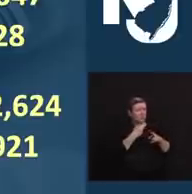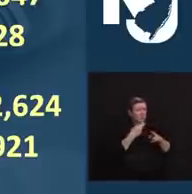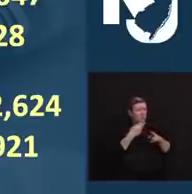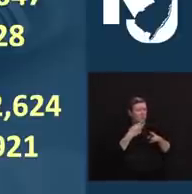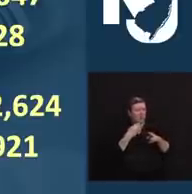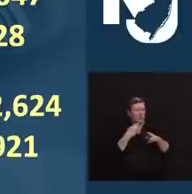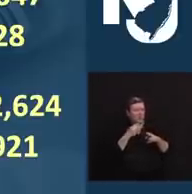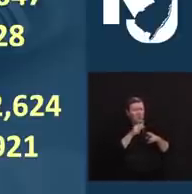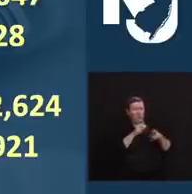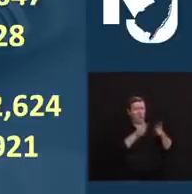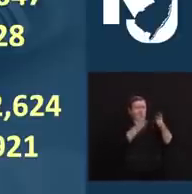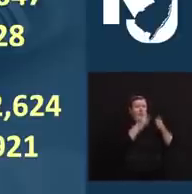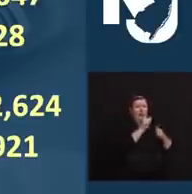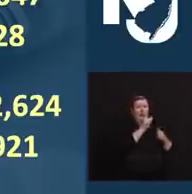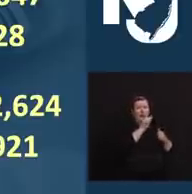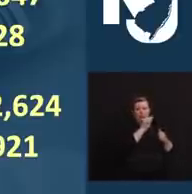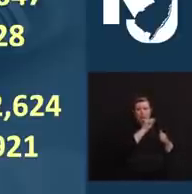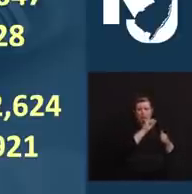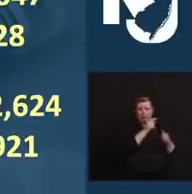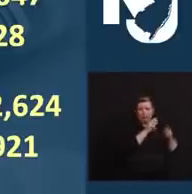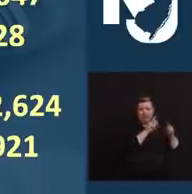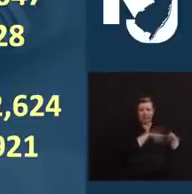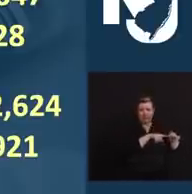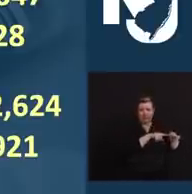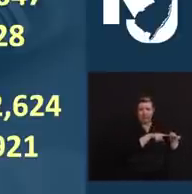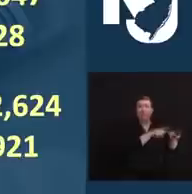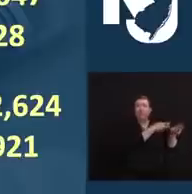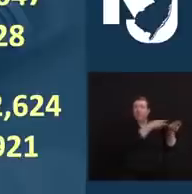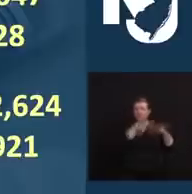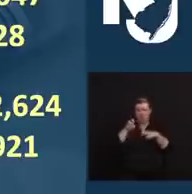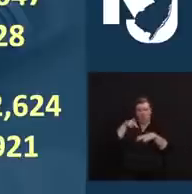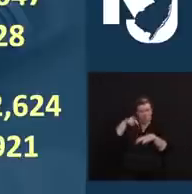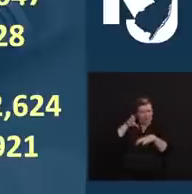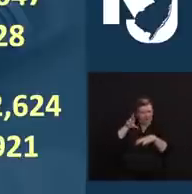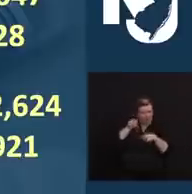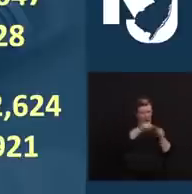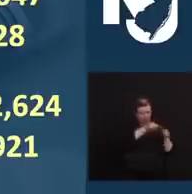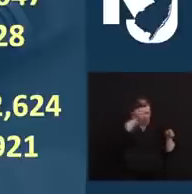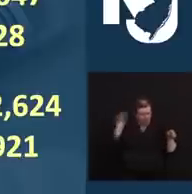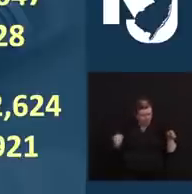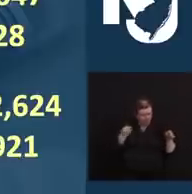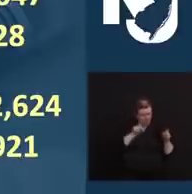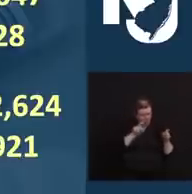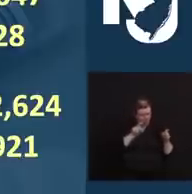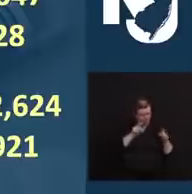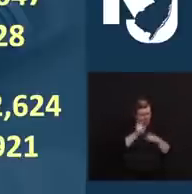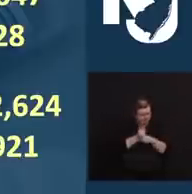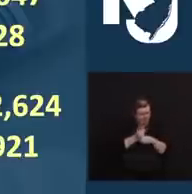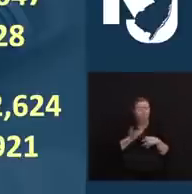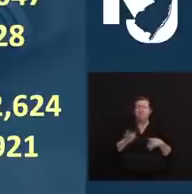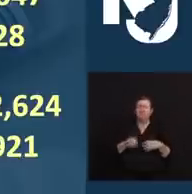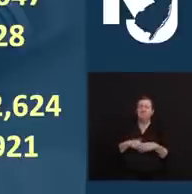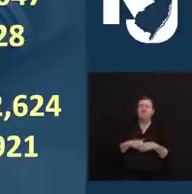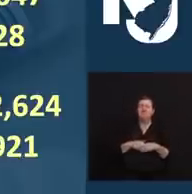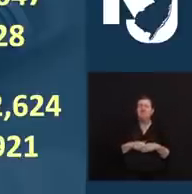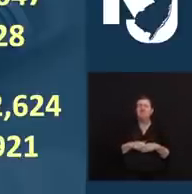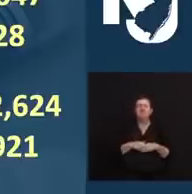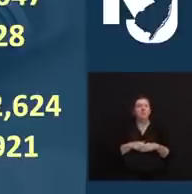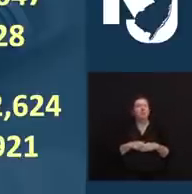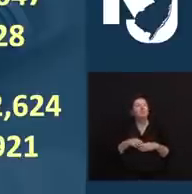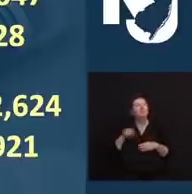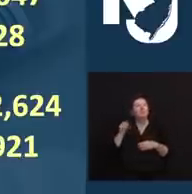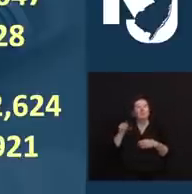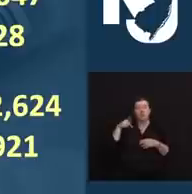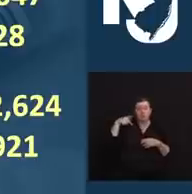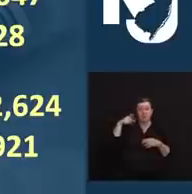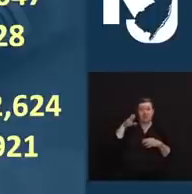I understand it. We're encouraging folks to go get a PCR test, so folks have to keep that in mind. Look at that top number, though. We're now over 500,000